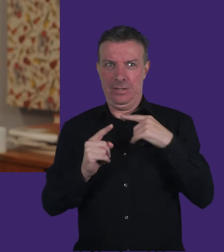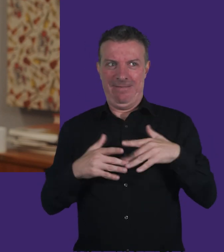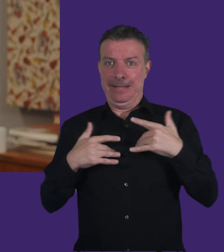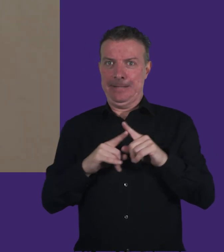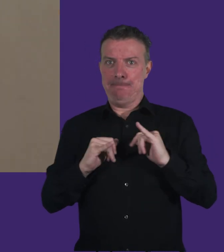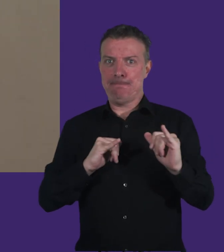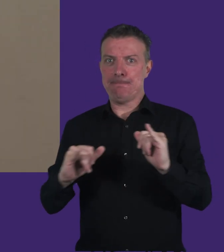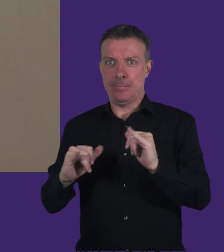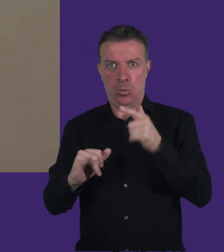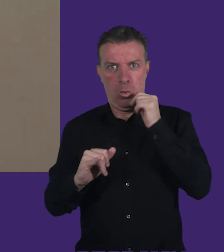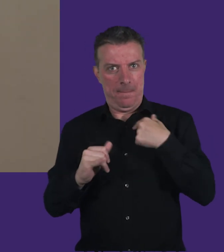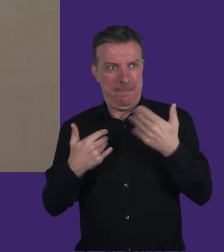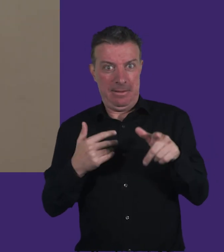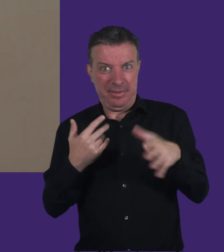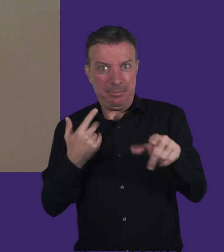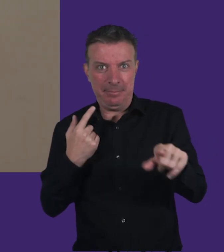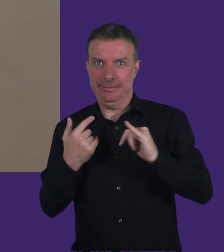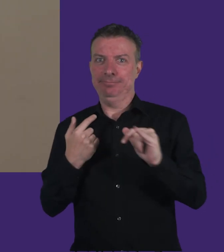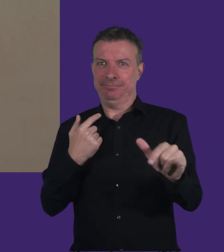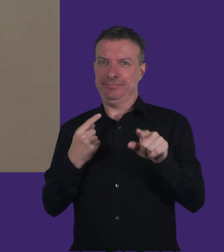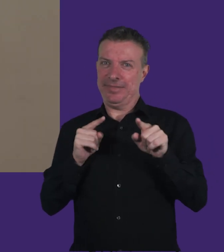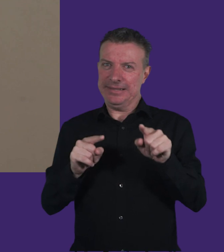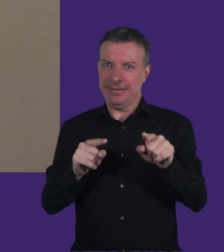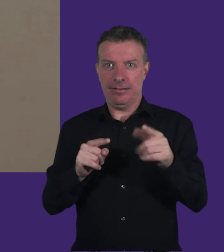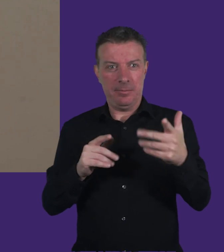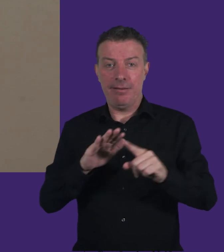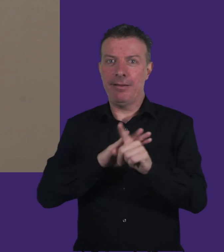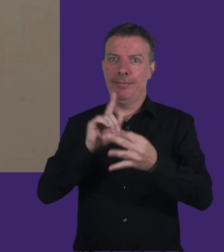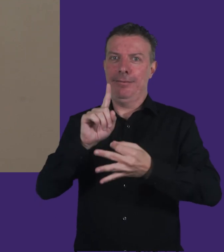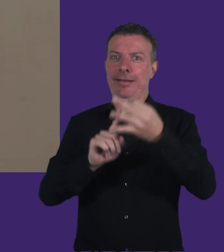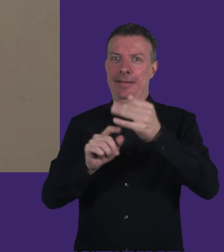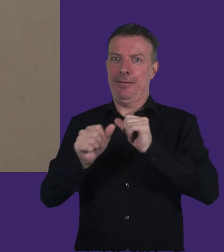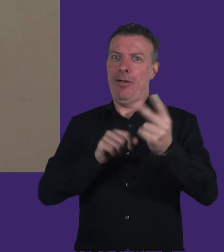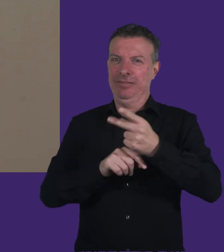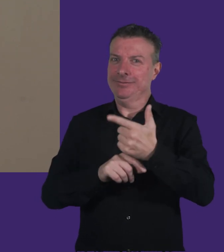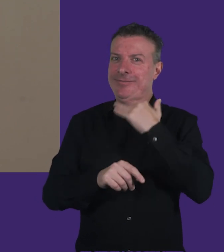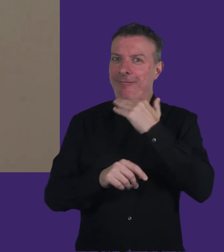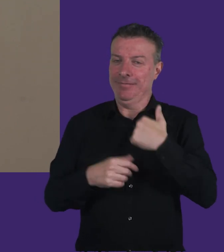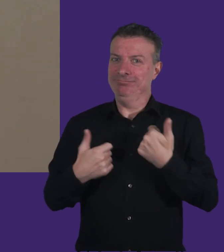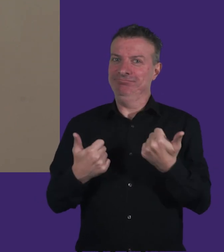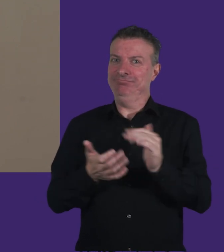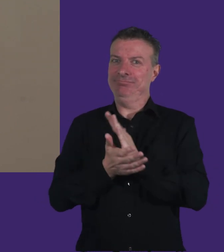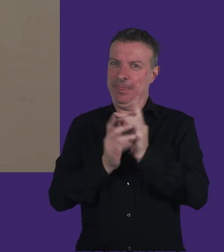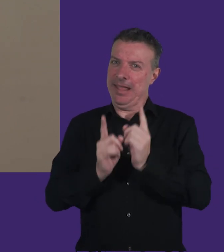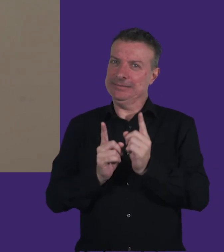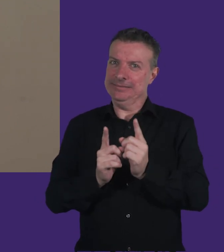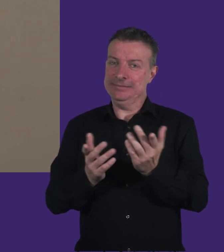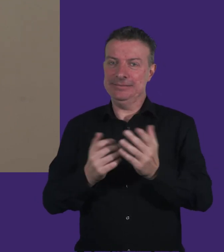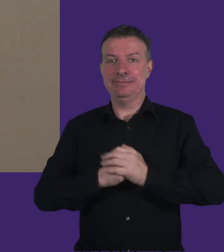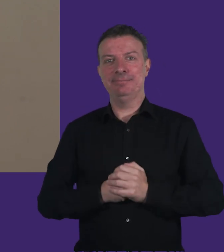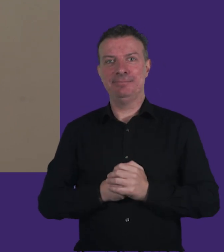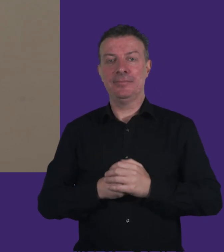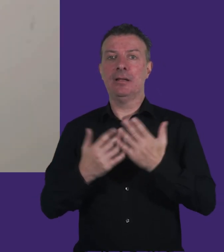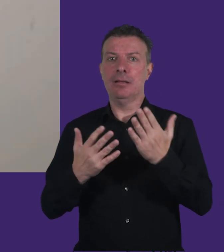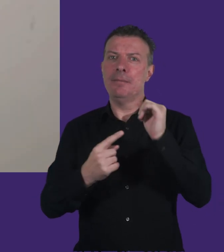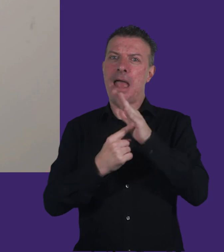have felt the same as them, who have, you know, been where they are and have come out the other side of it. Quite often that is